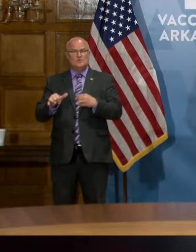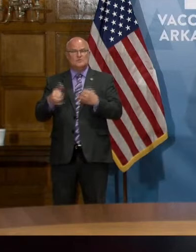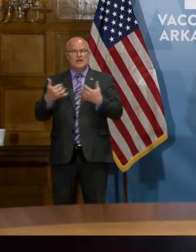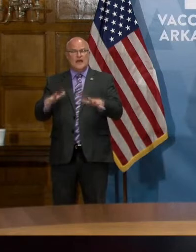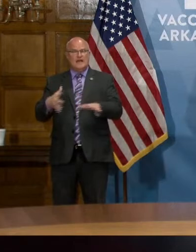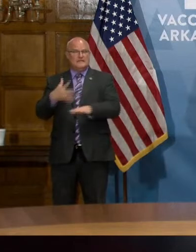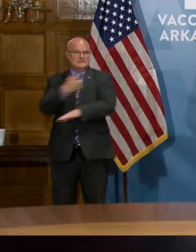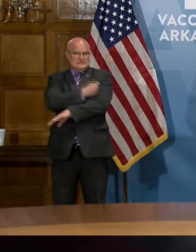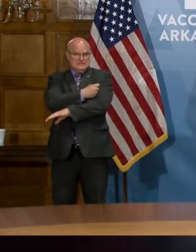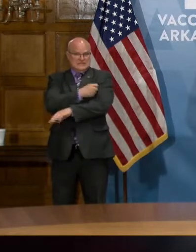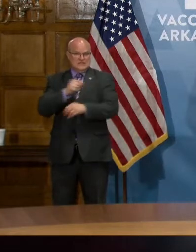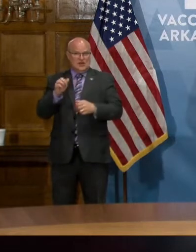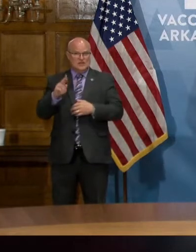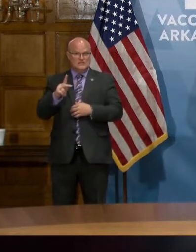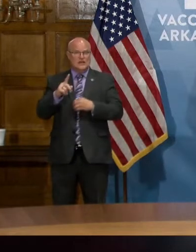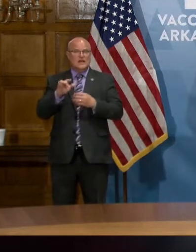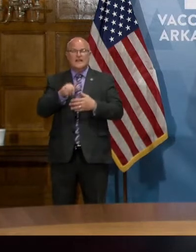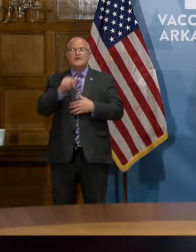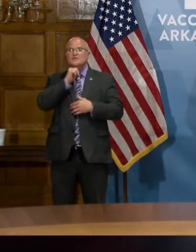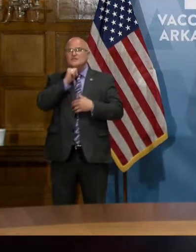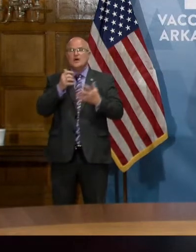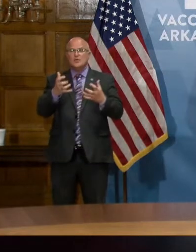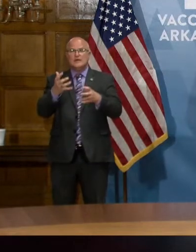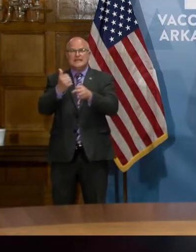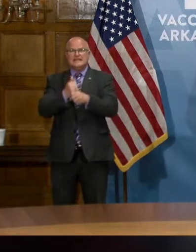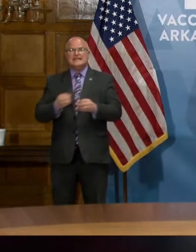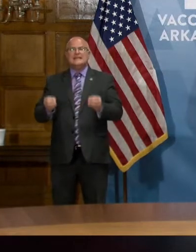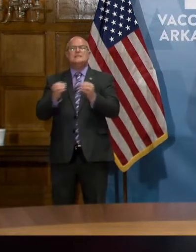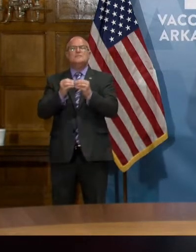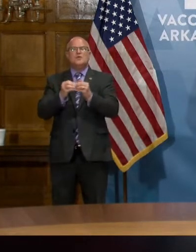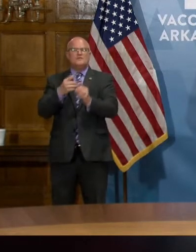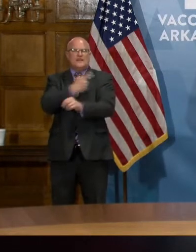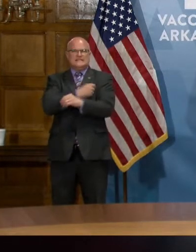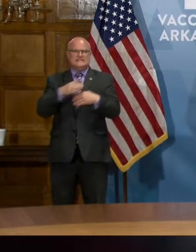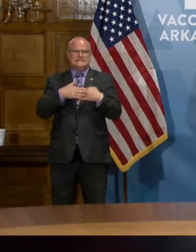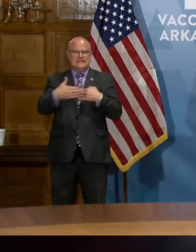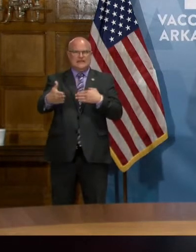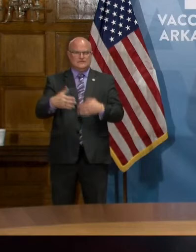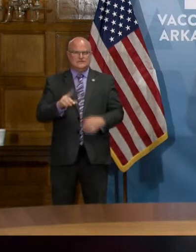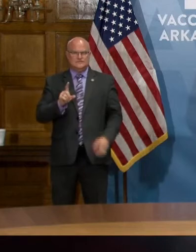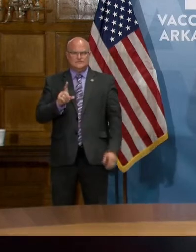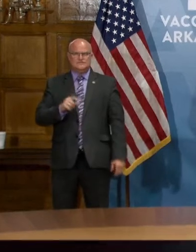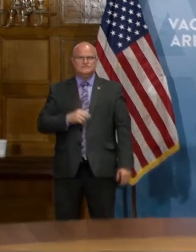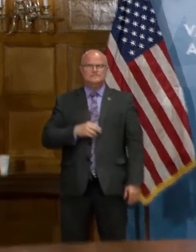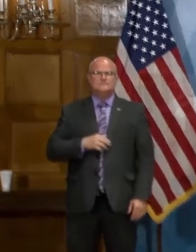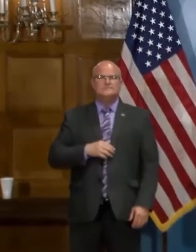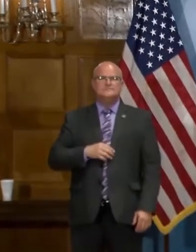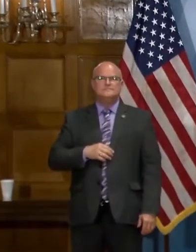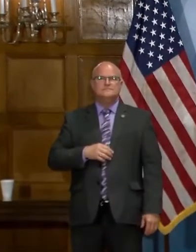hesitant in Arkansas that they will not want to get any vaccine after this pause.